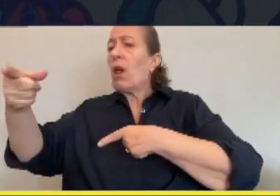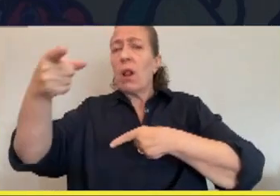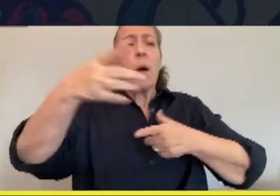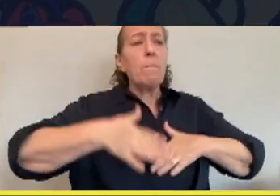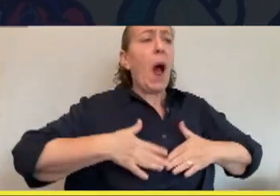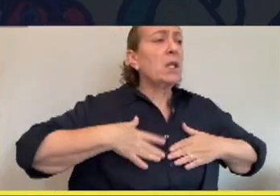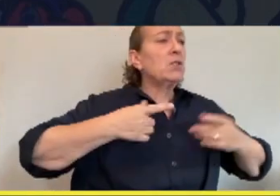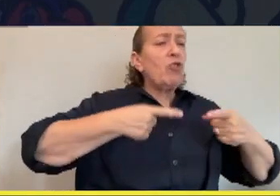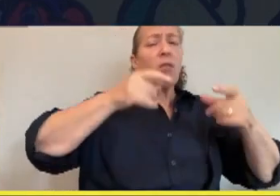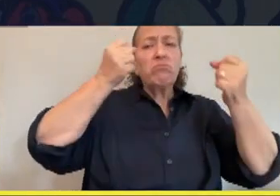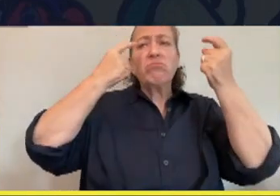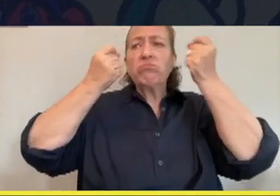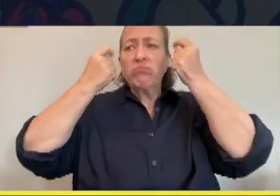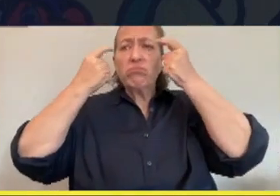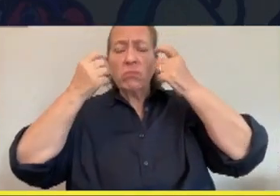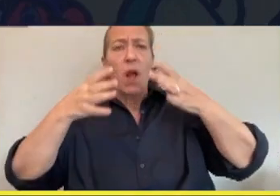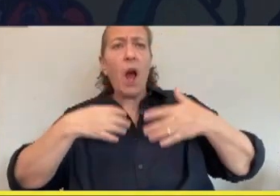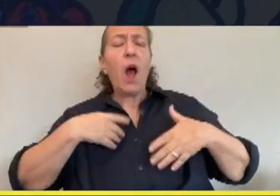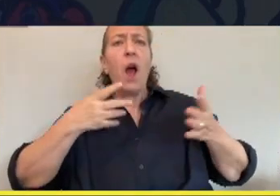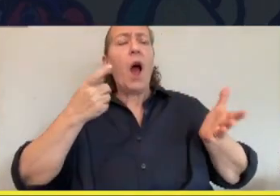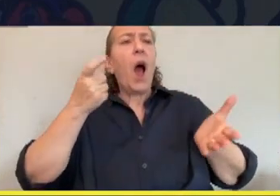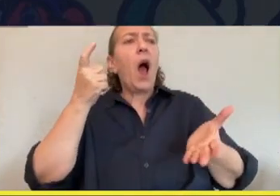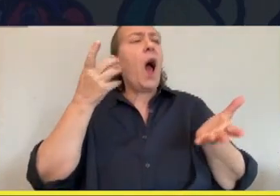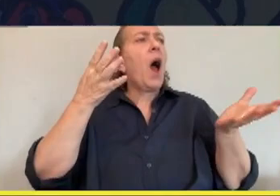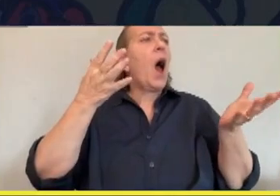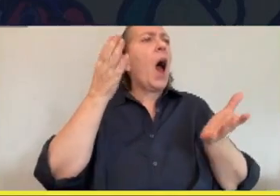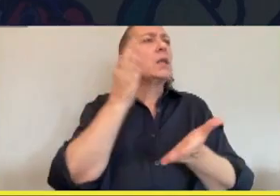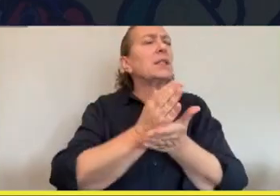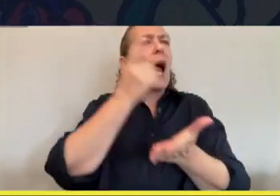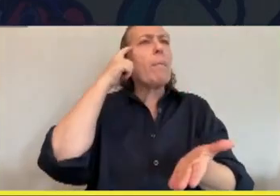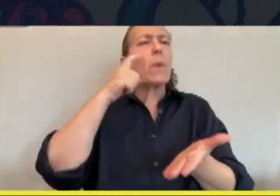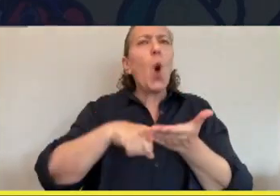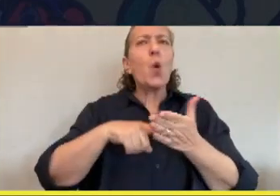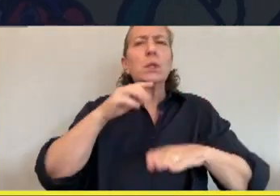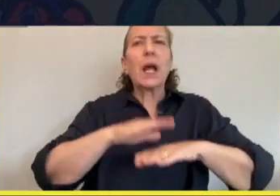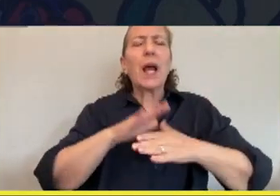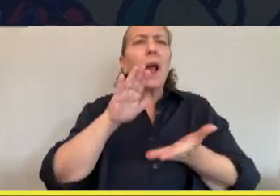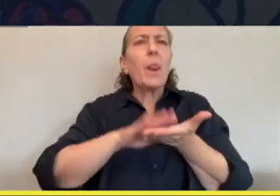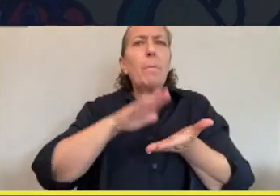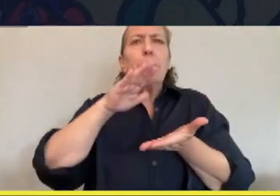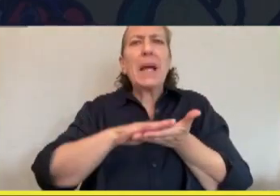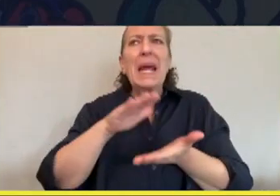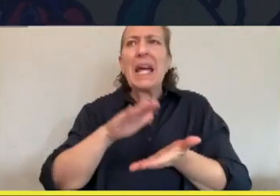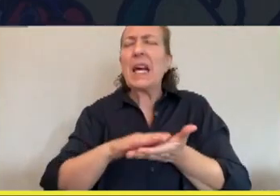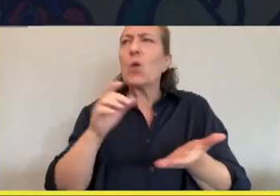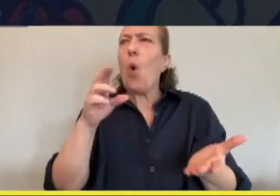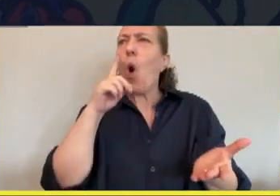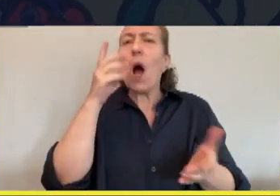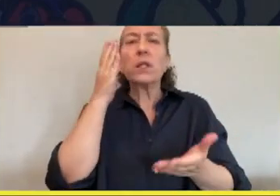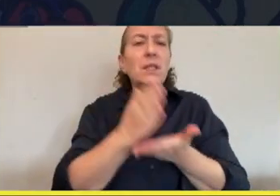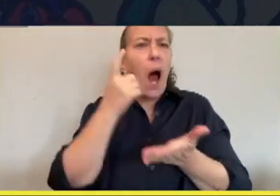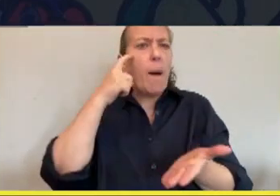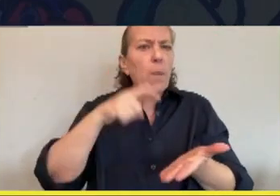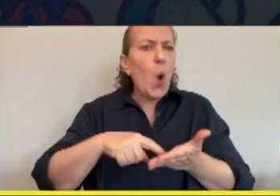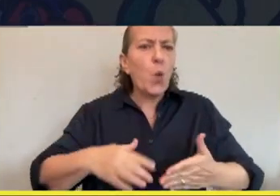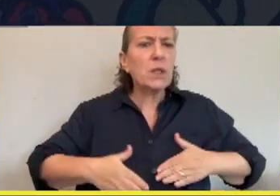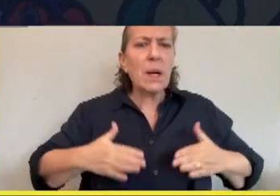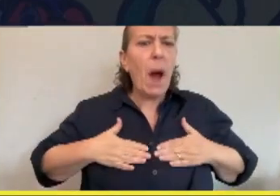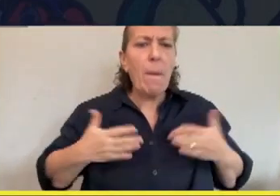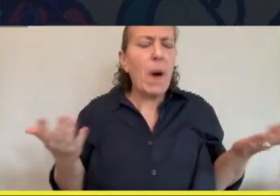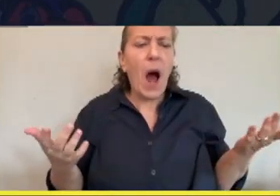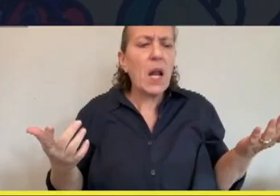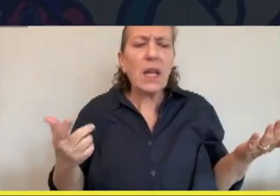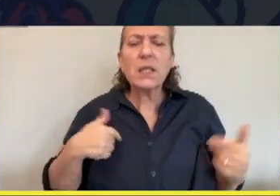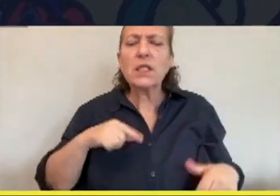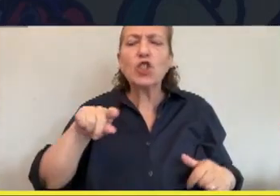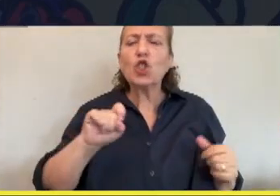beat, or my feet pointing in the wrong direction, or that I had a body at all. I was just a cell, for the first time